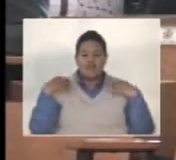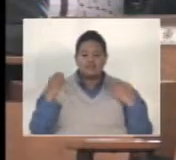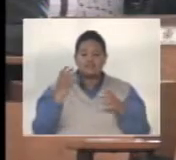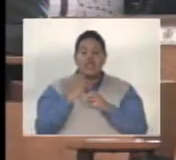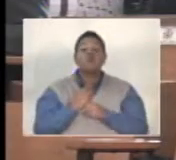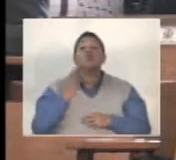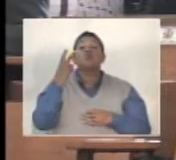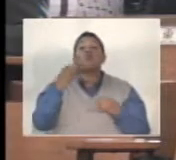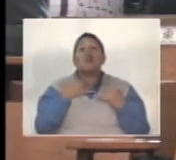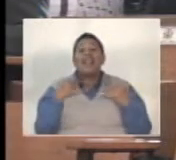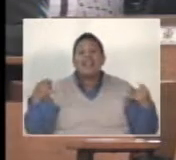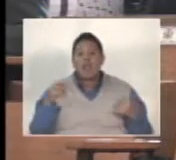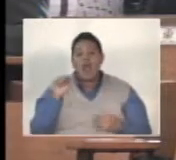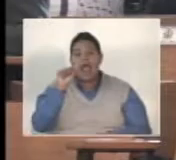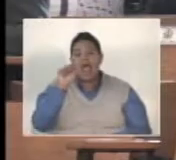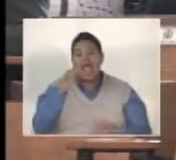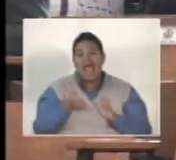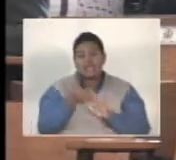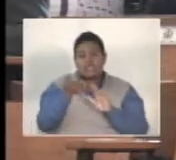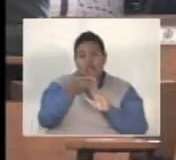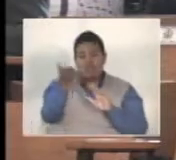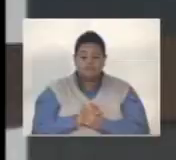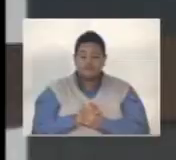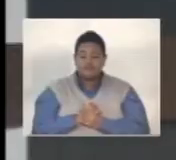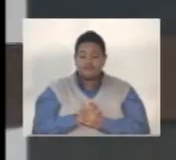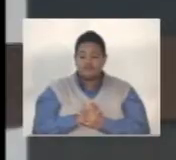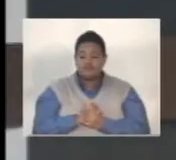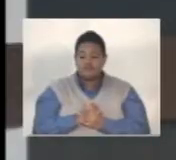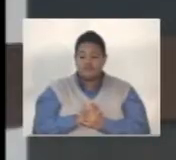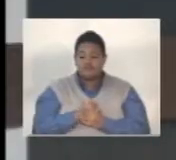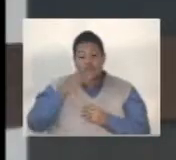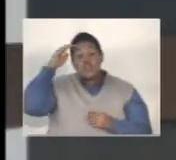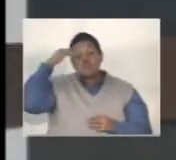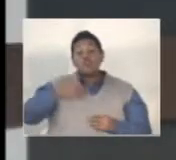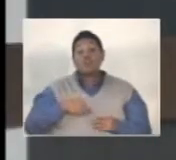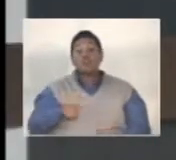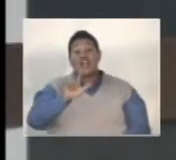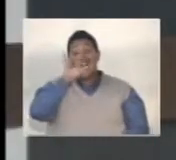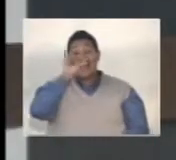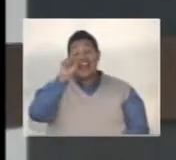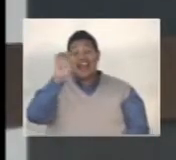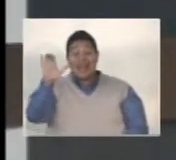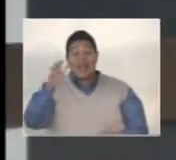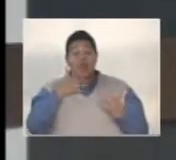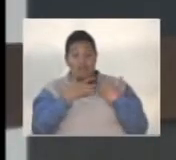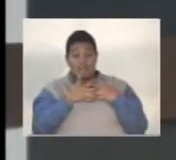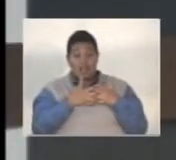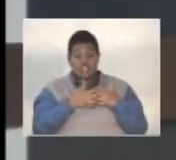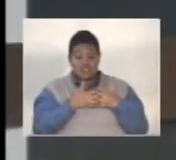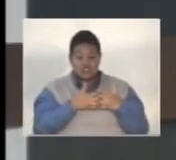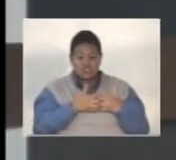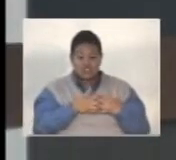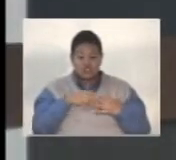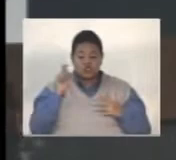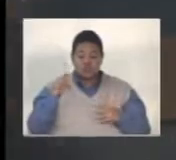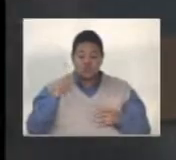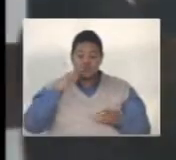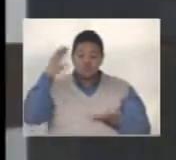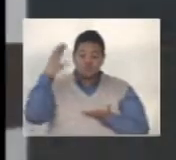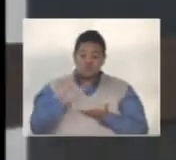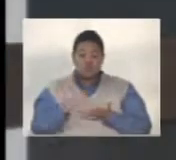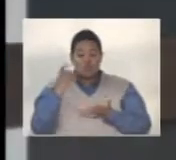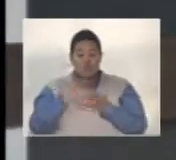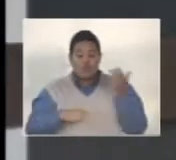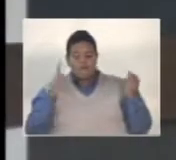procuring 2 linear accelerator machines. The introduction of the linear machine should reduce the cost